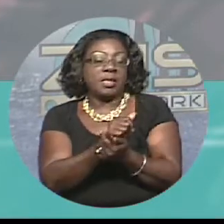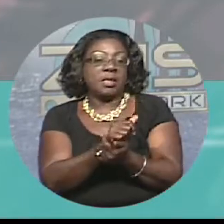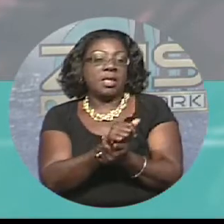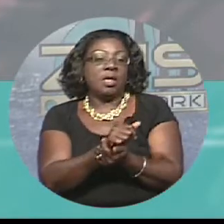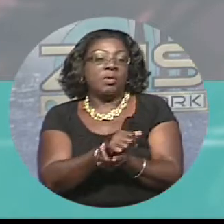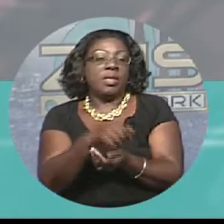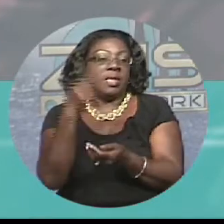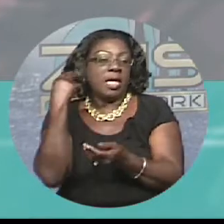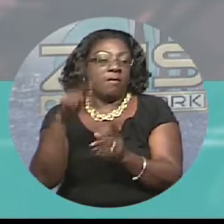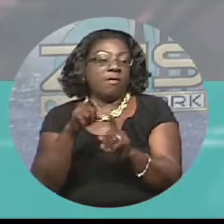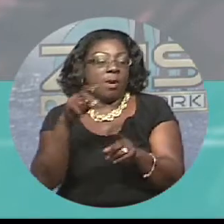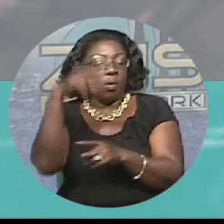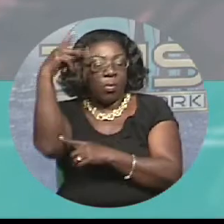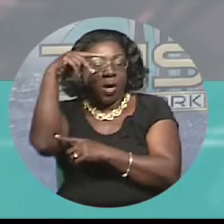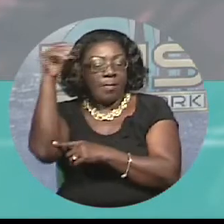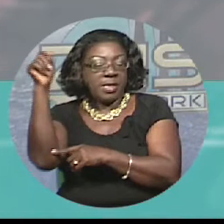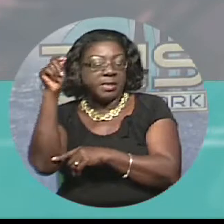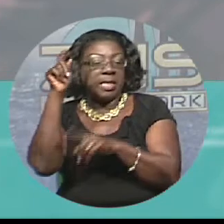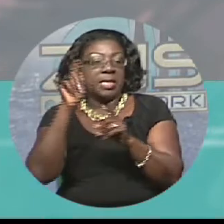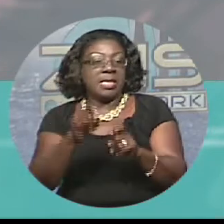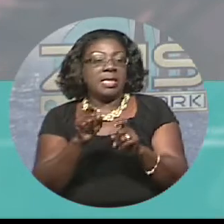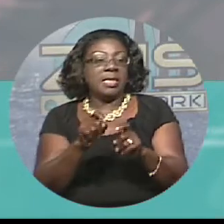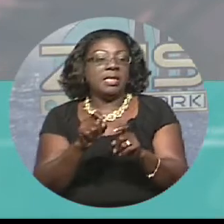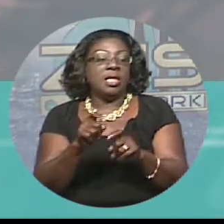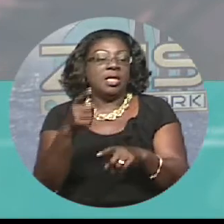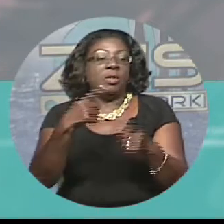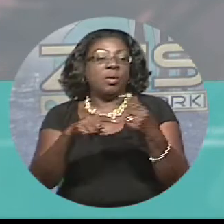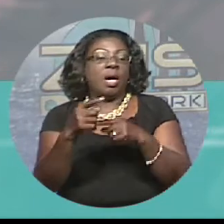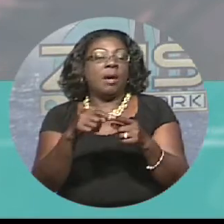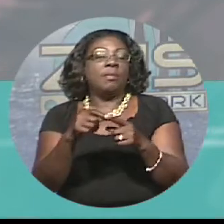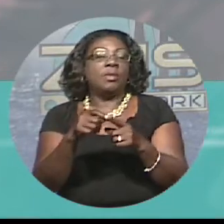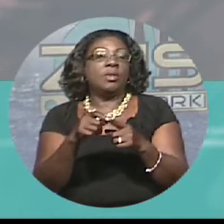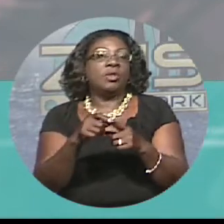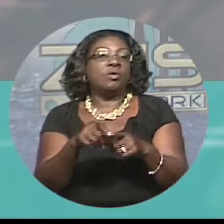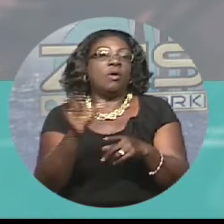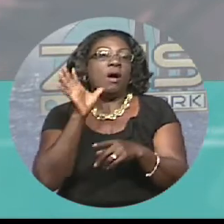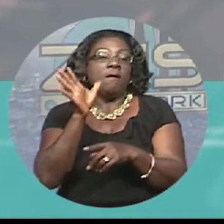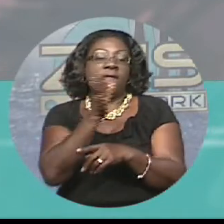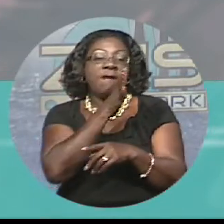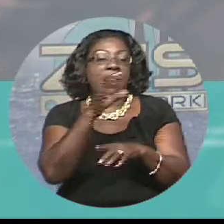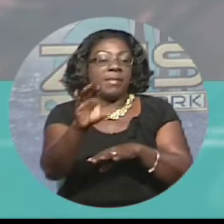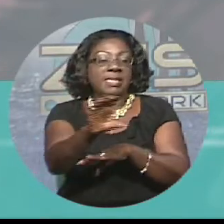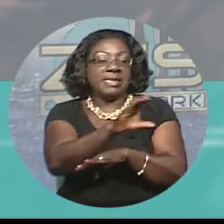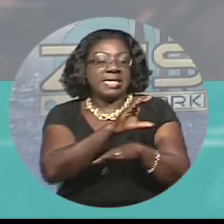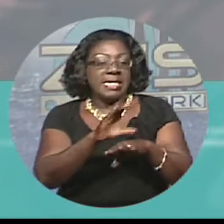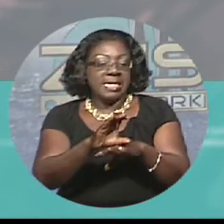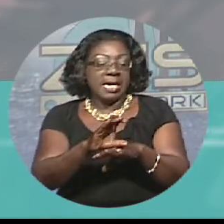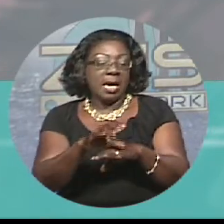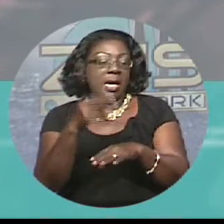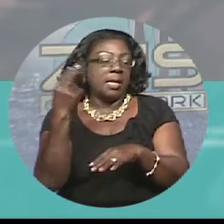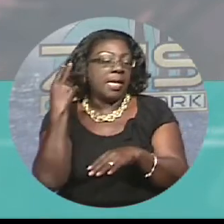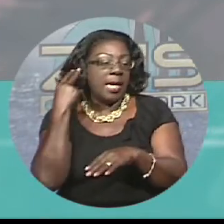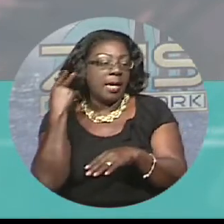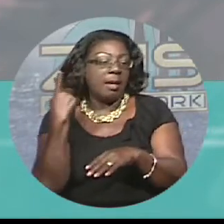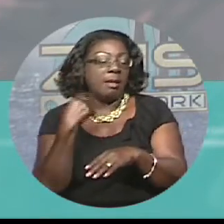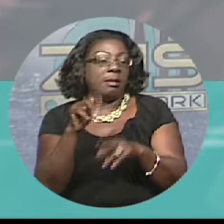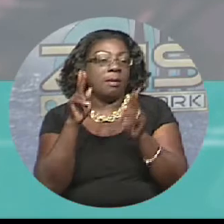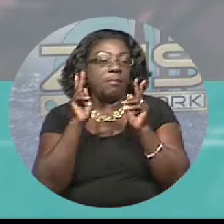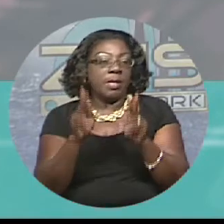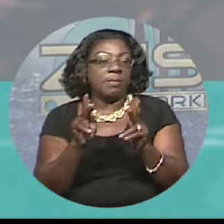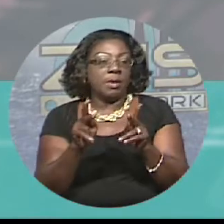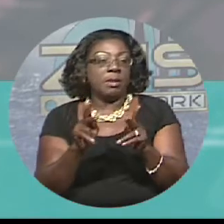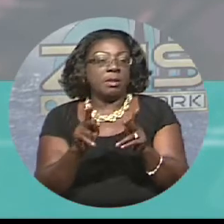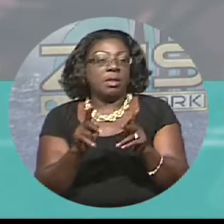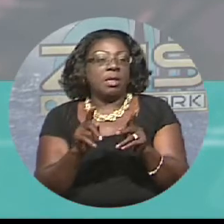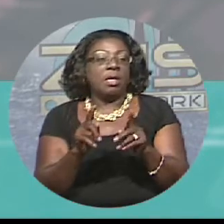Prime Minister. They need to come to Little Pharmacy and hear the people. We the voice of the people. Not just a